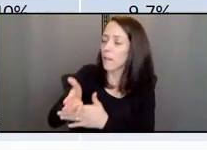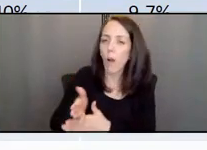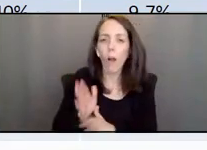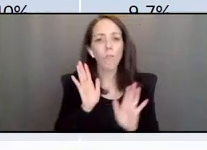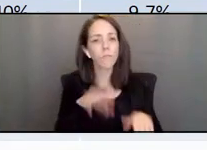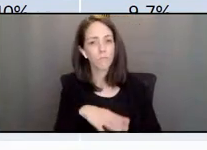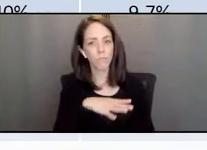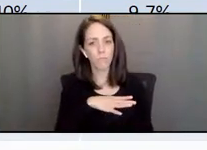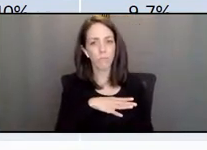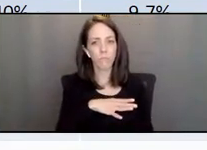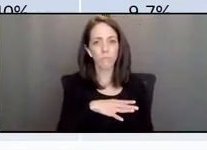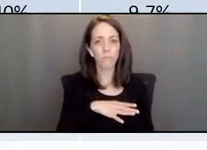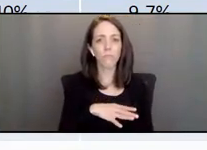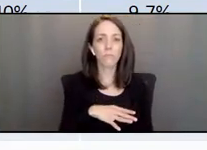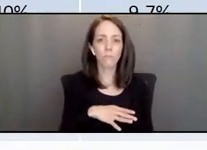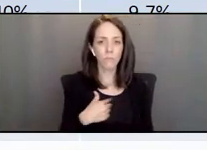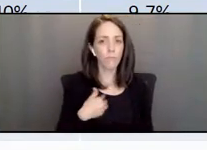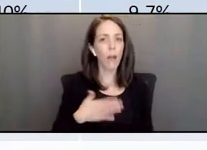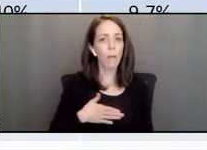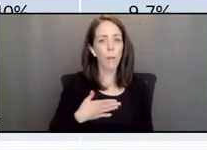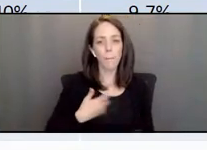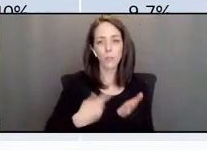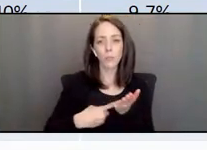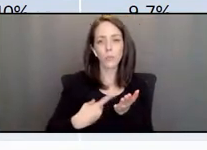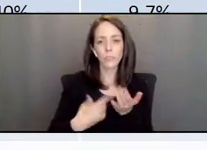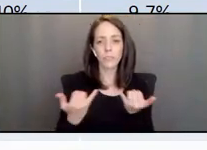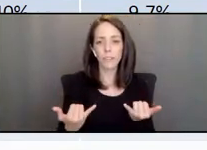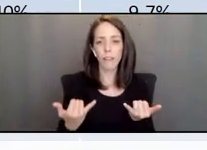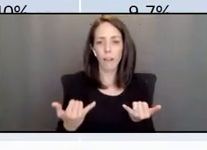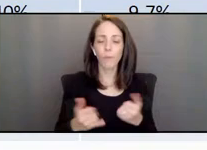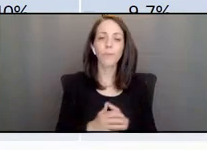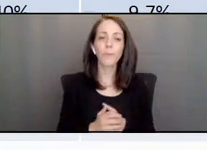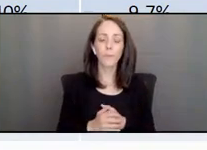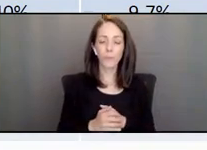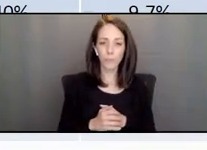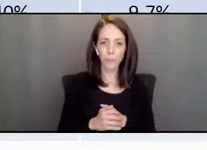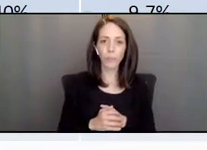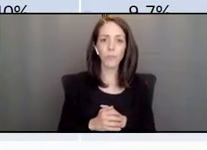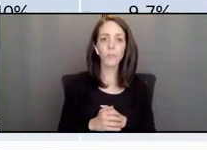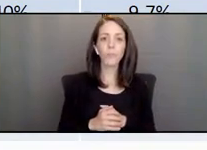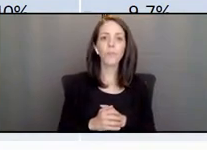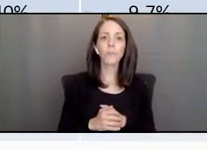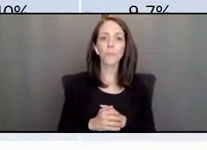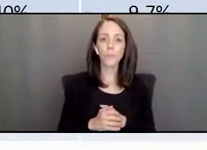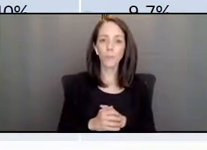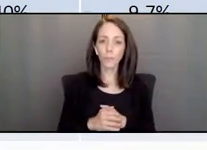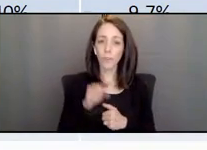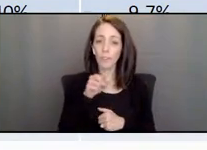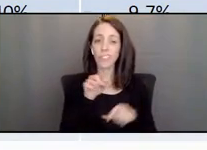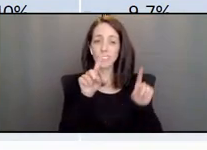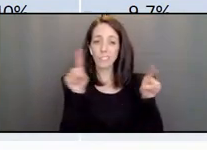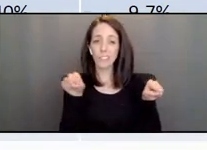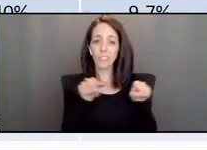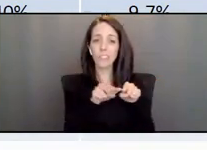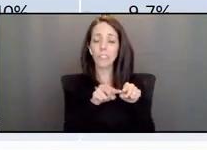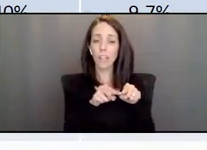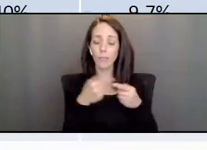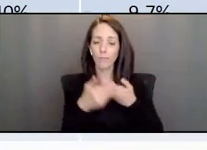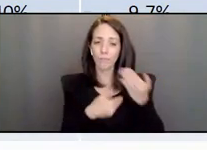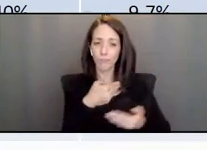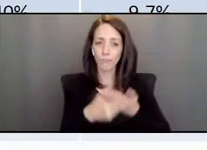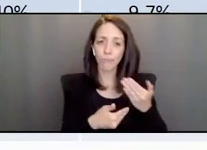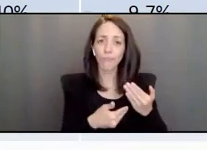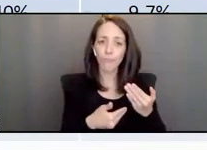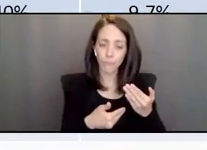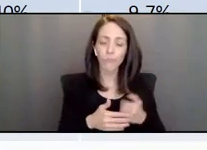address it, I'll be happy to come back to that. Thank you. So going to this the slide here, fast forwarding a month from what we just saw on that last